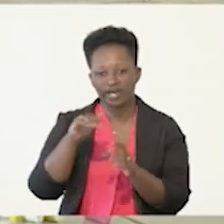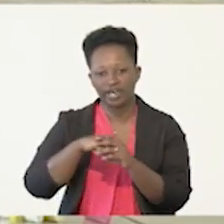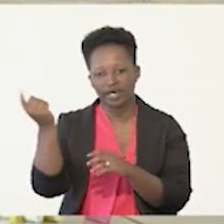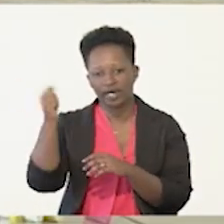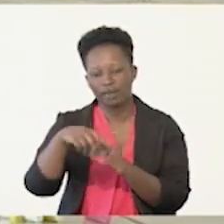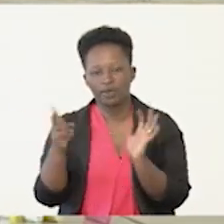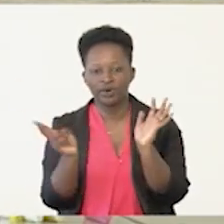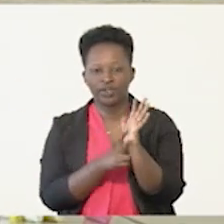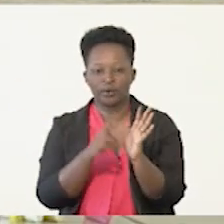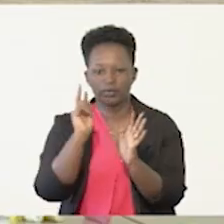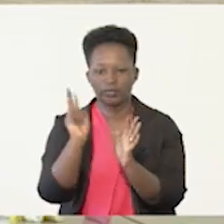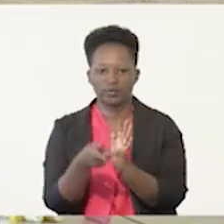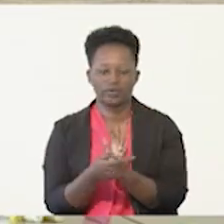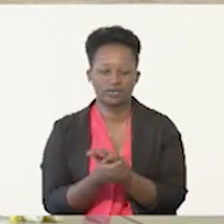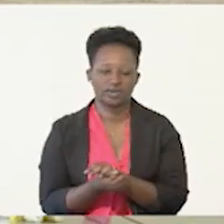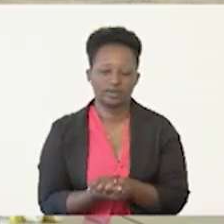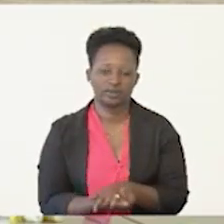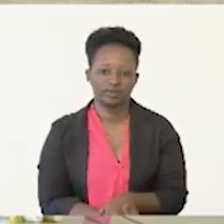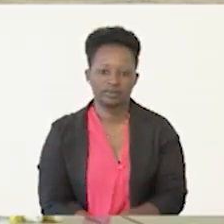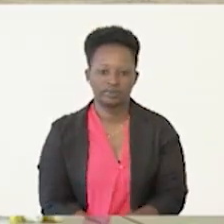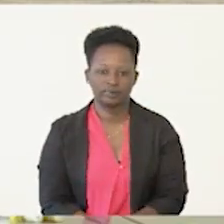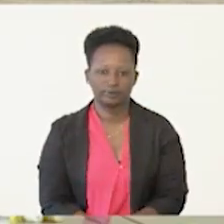whose disposable income